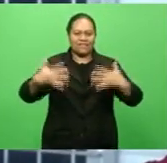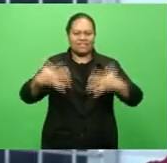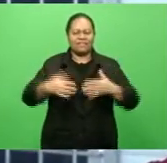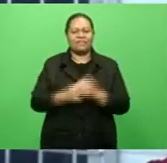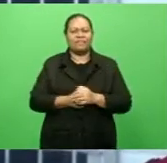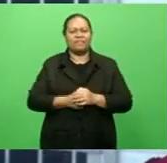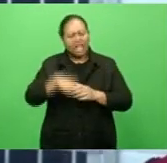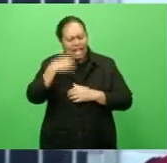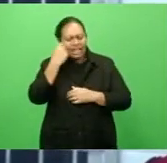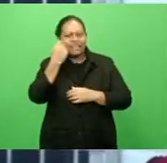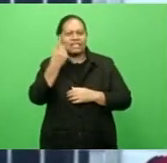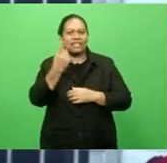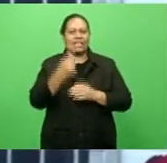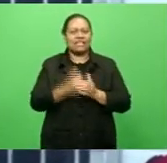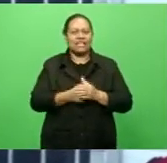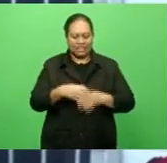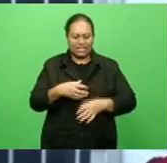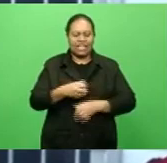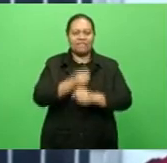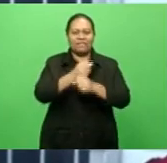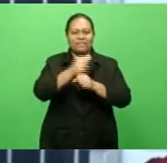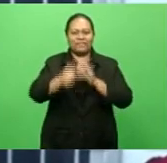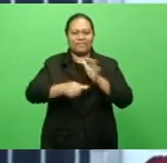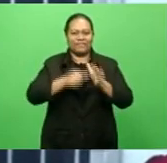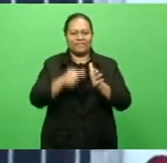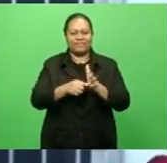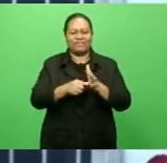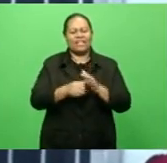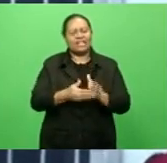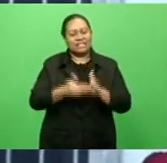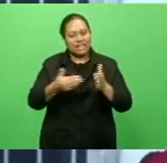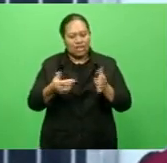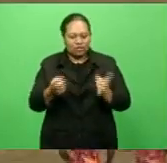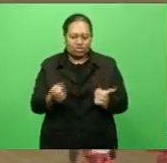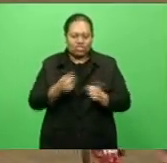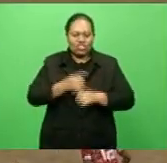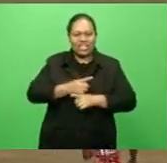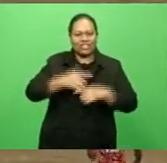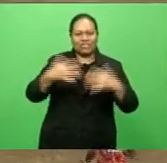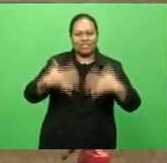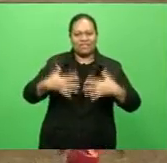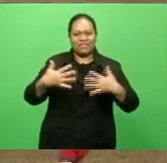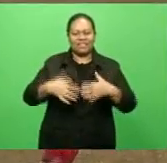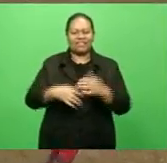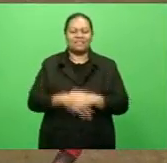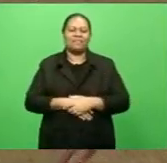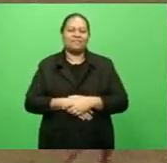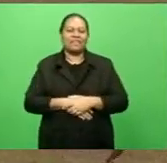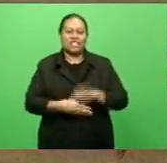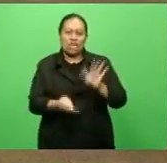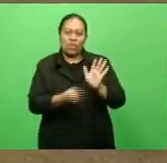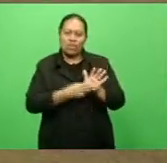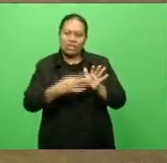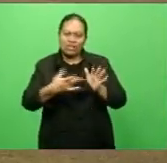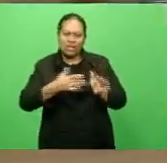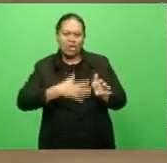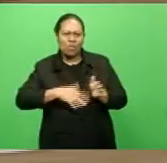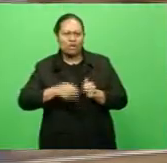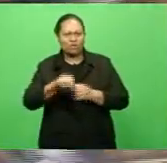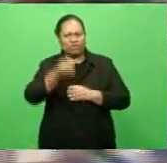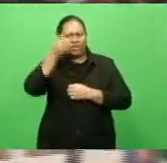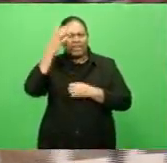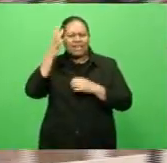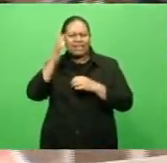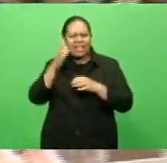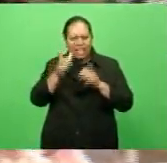I understand age is catching up and it's high time for me to switch to 15s. While Modinadangi may want to forget his domestic Premier